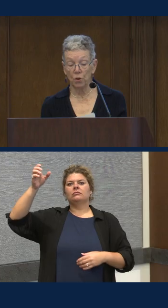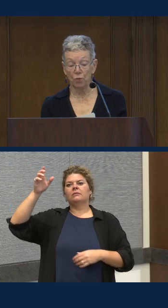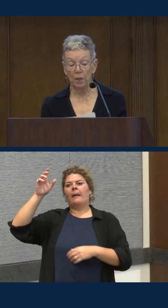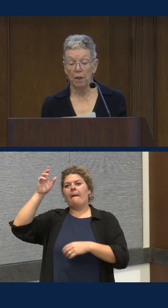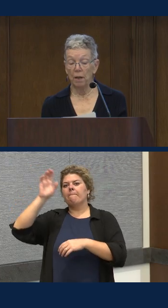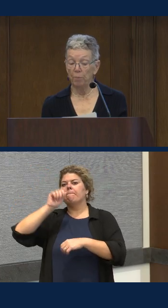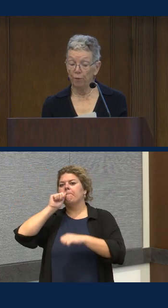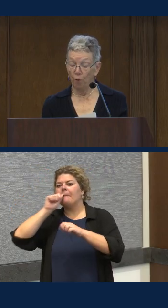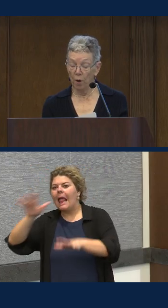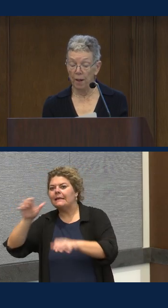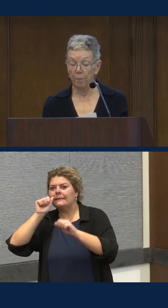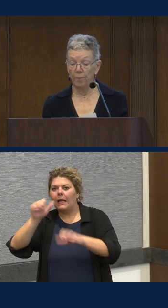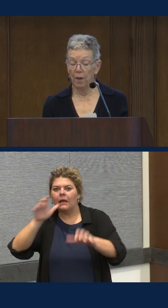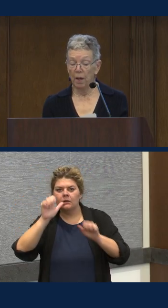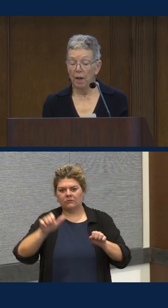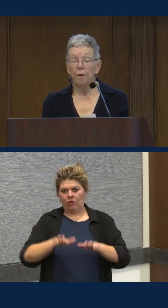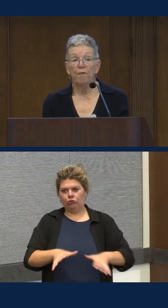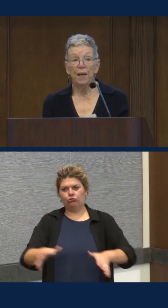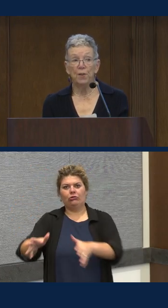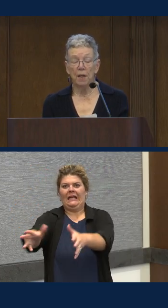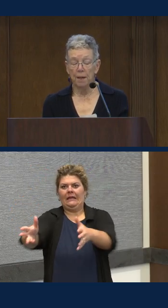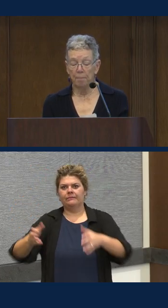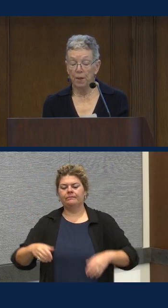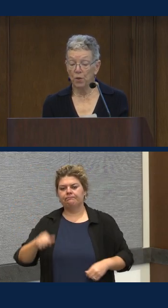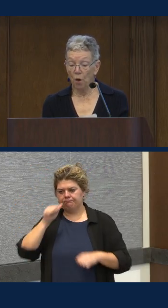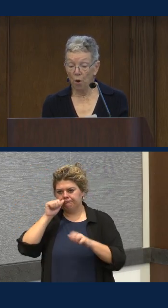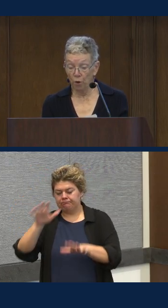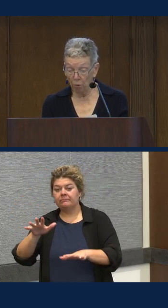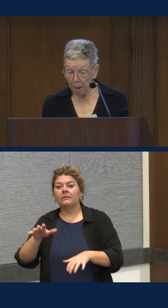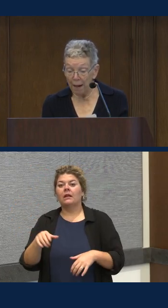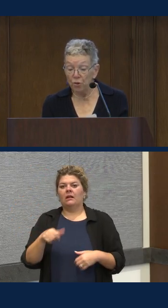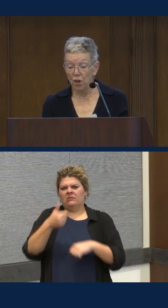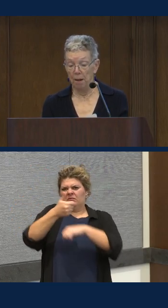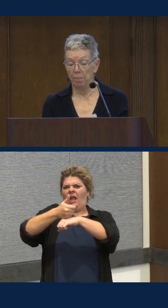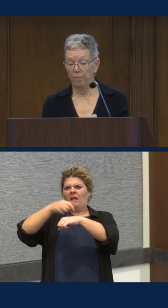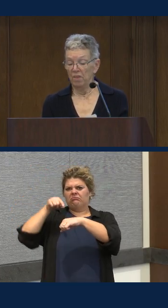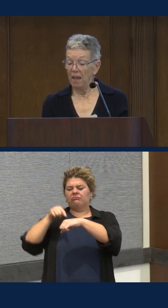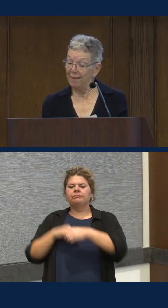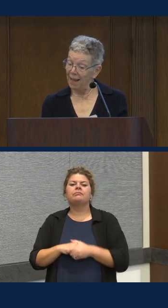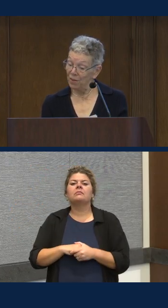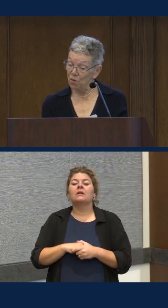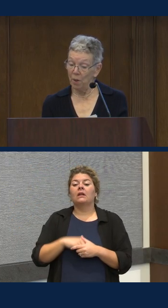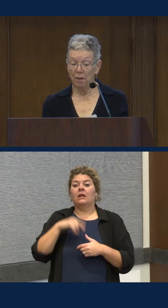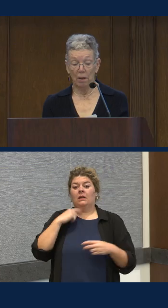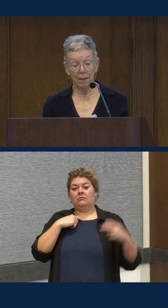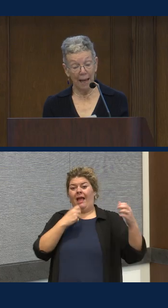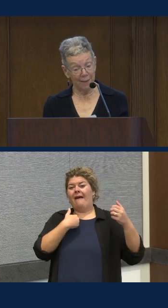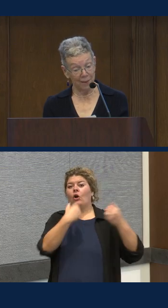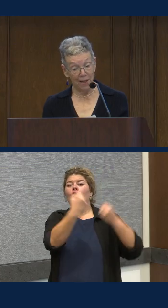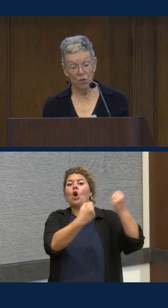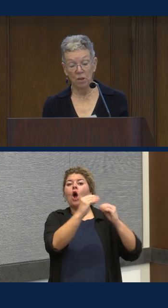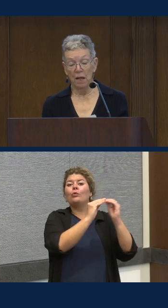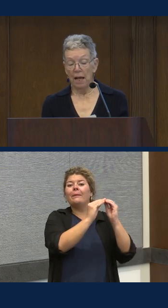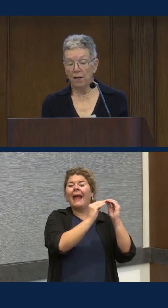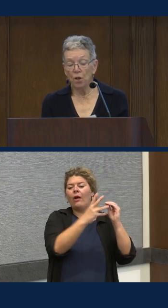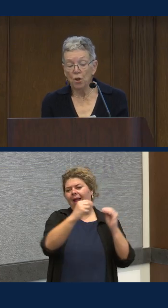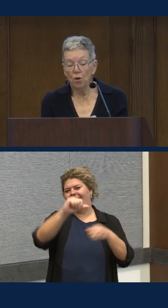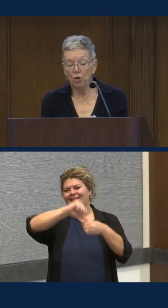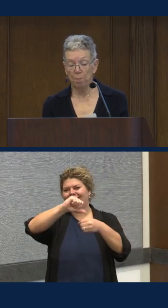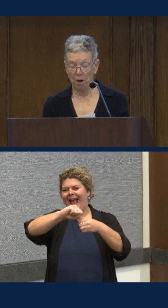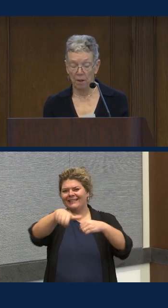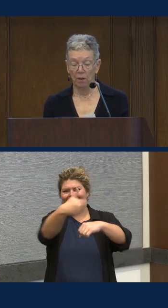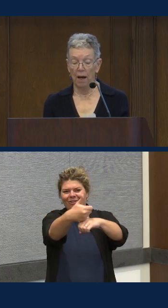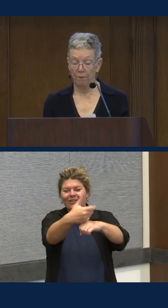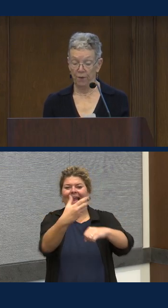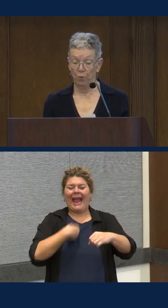the street before him. Facing him is an auto repair shop, and next to it, a gas station and a